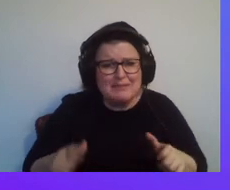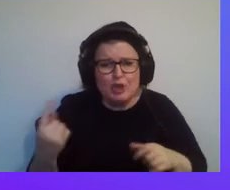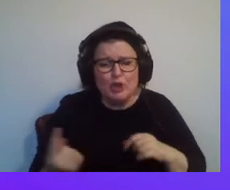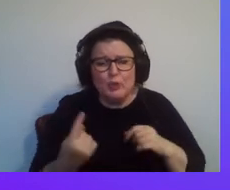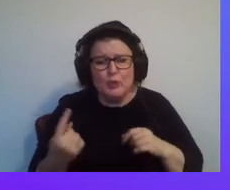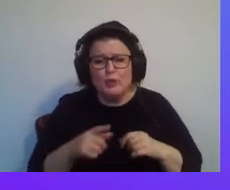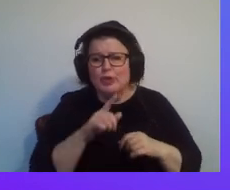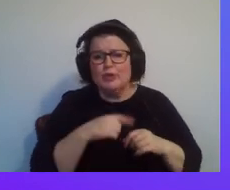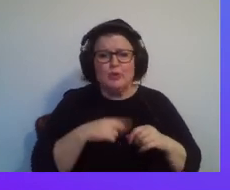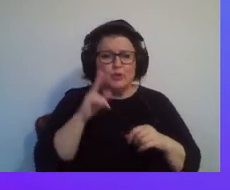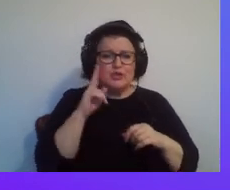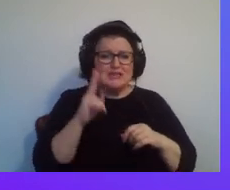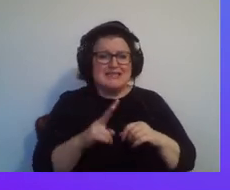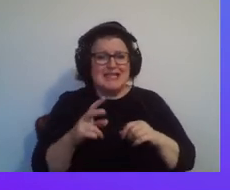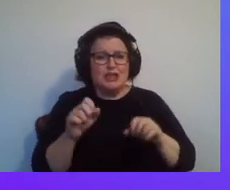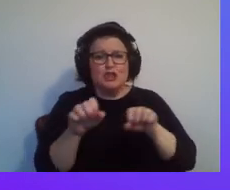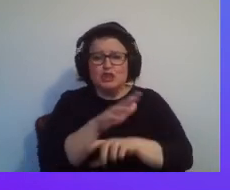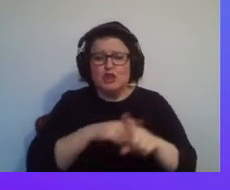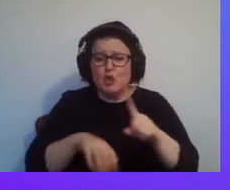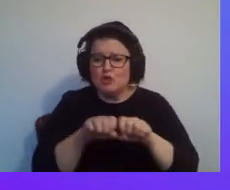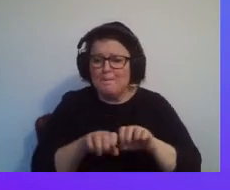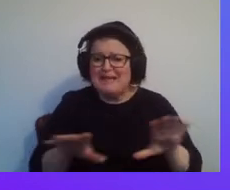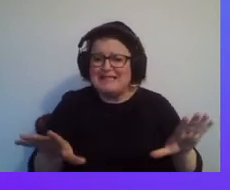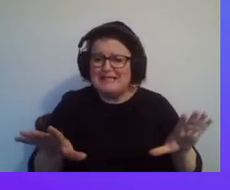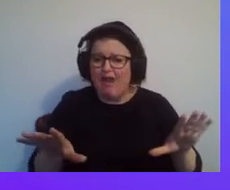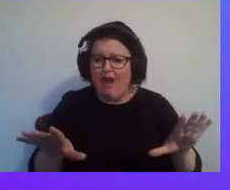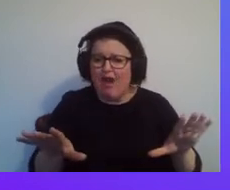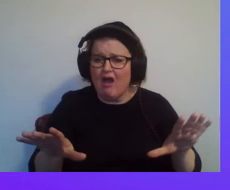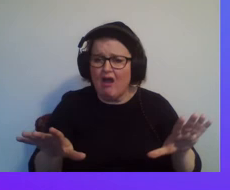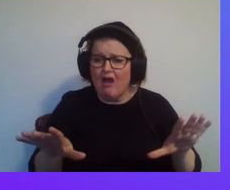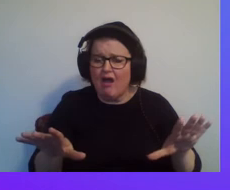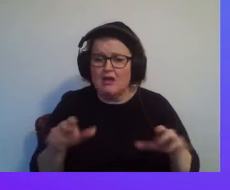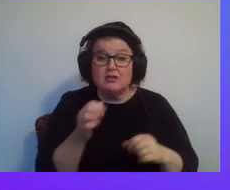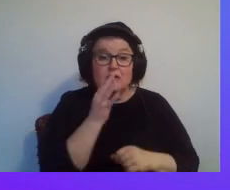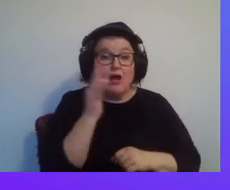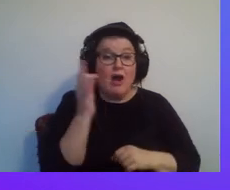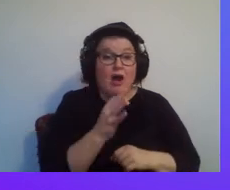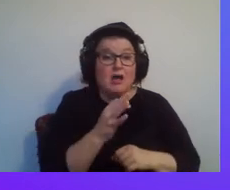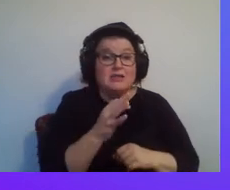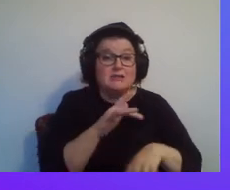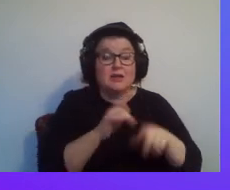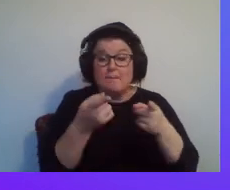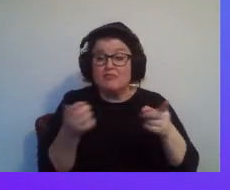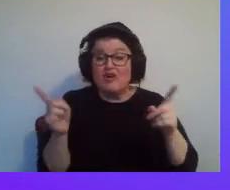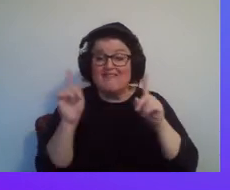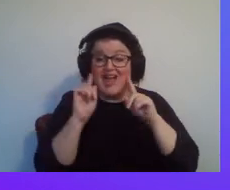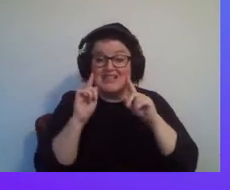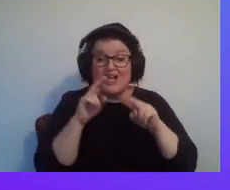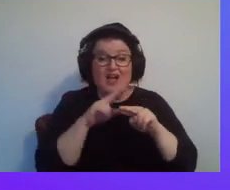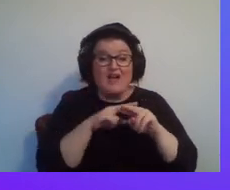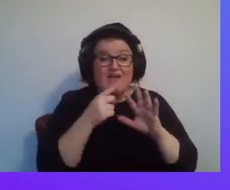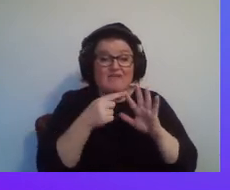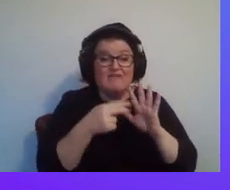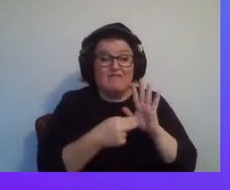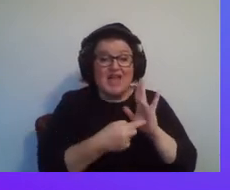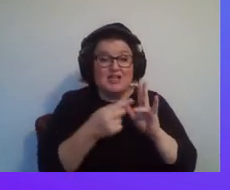social media and doing it. But Professor Genton, have you seen this? There has been these images where they've